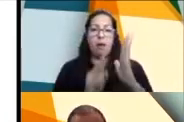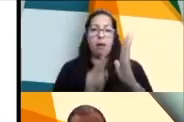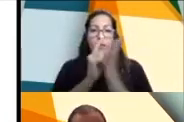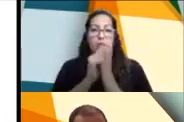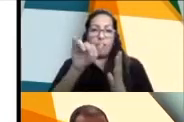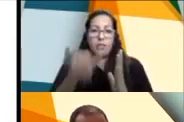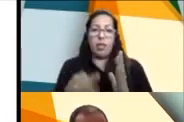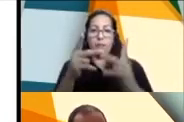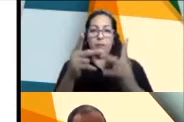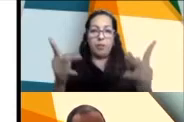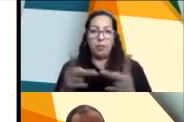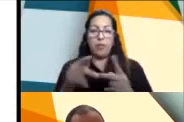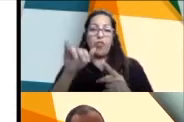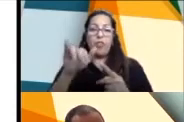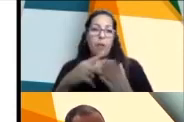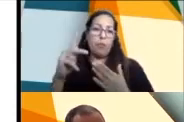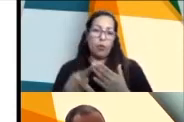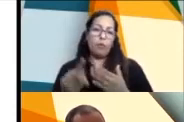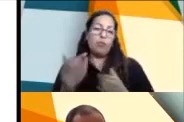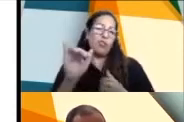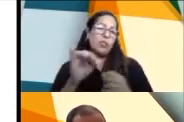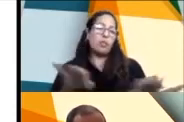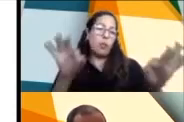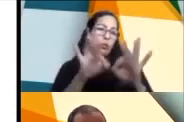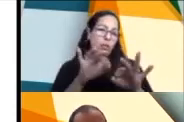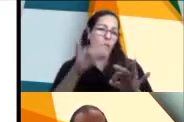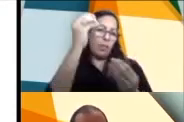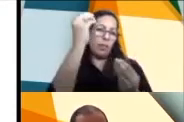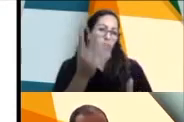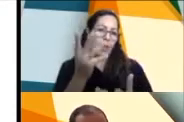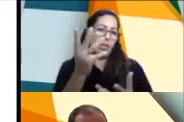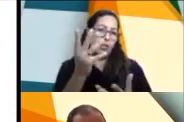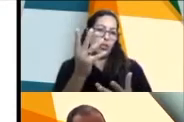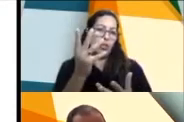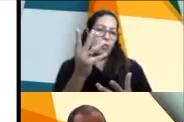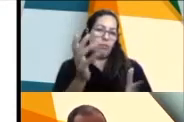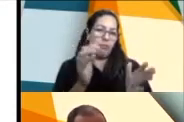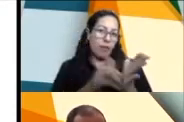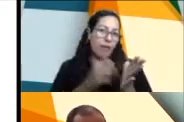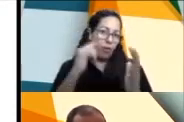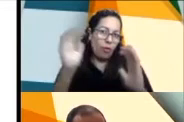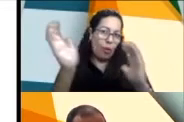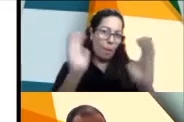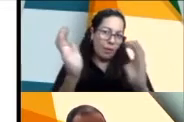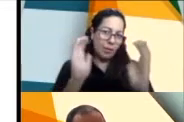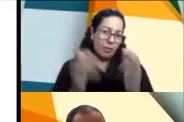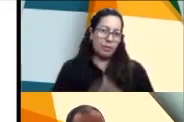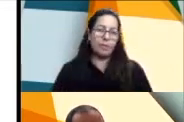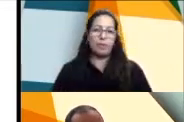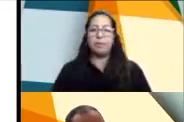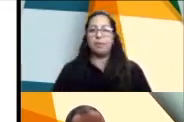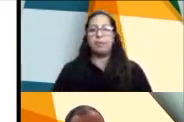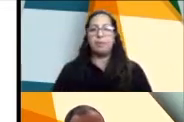for that program. It is important for us also have that information, again, for comparison purposes.